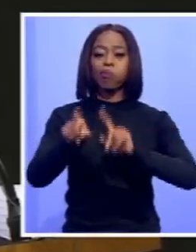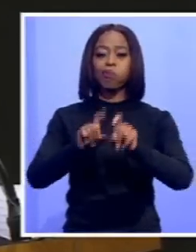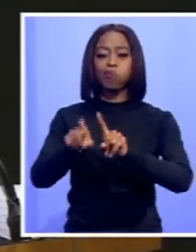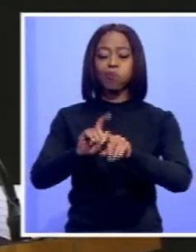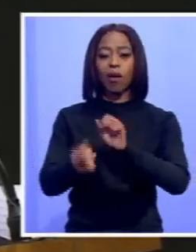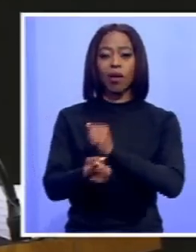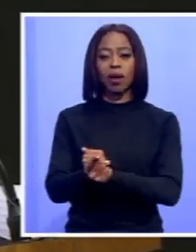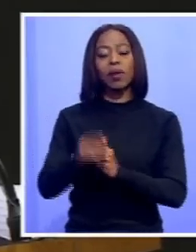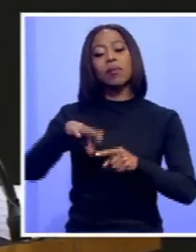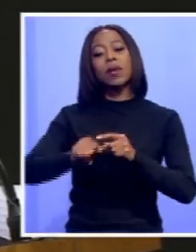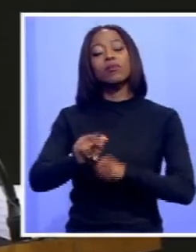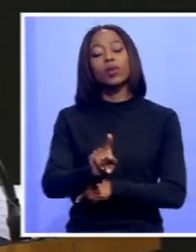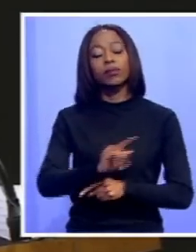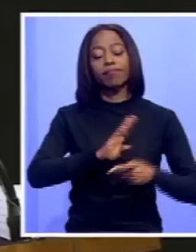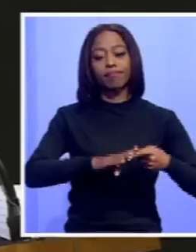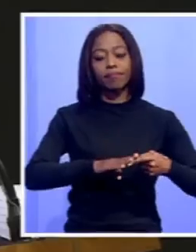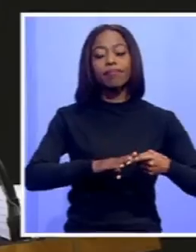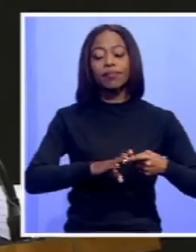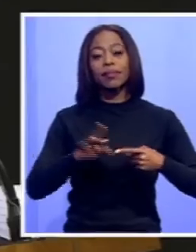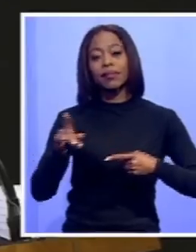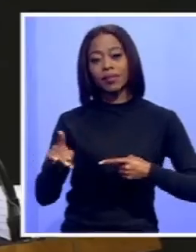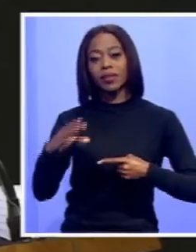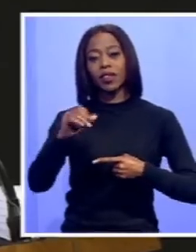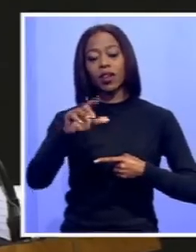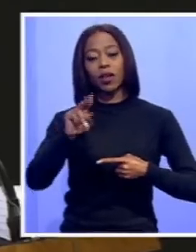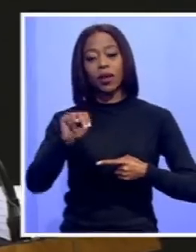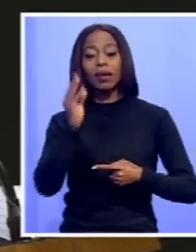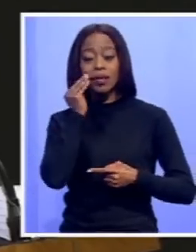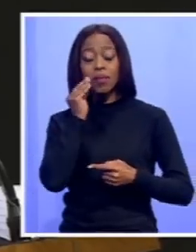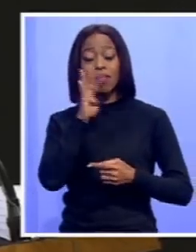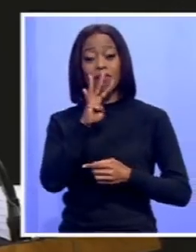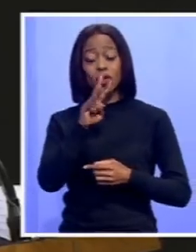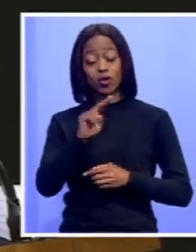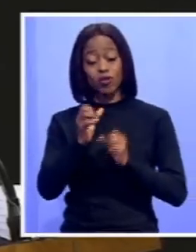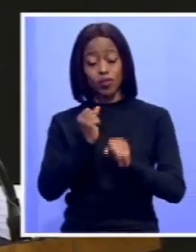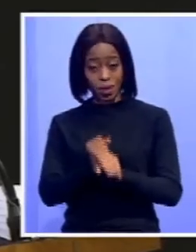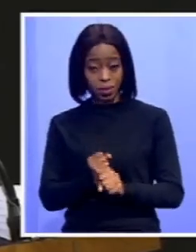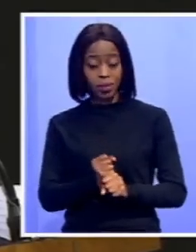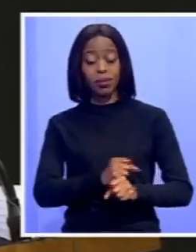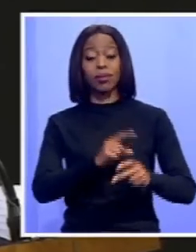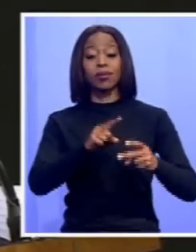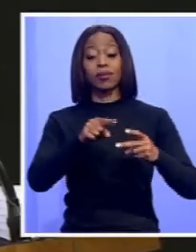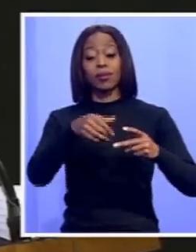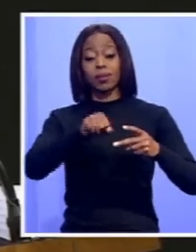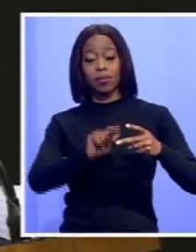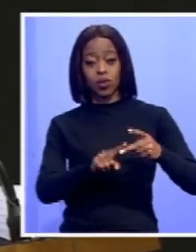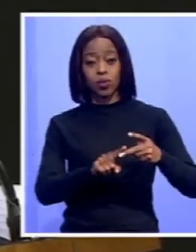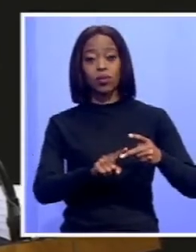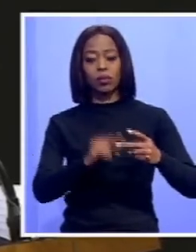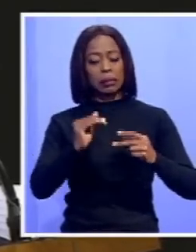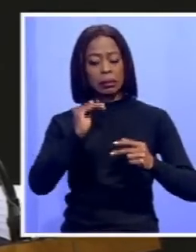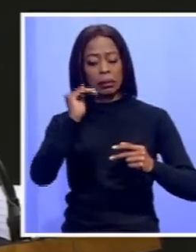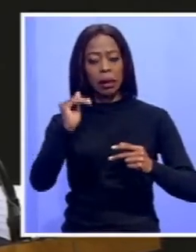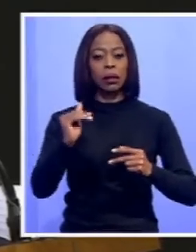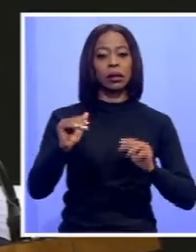he conceded that, sub 1, he was a colonel with 42 years of experience in SAPS. Sub 2, this was a high-profile